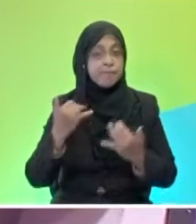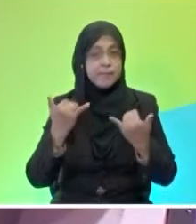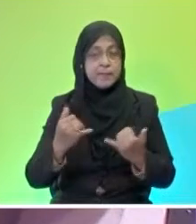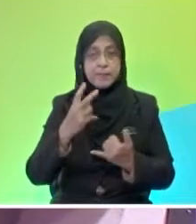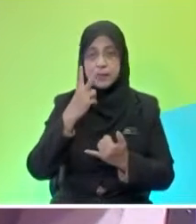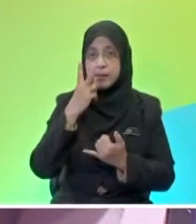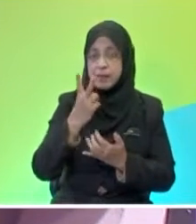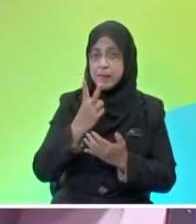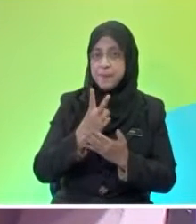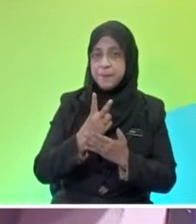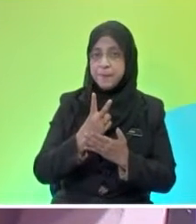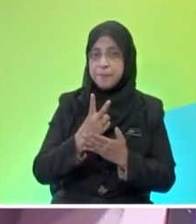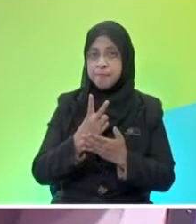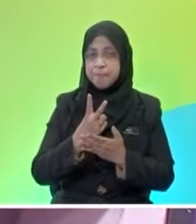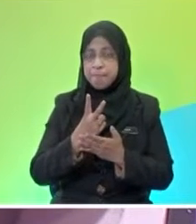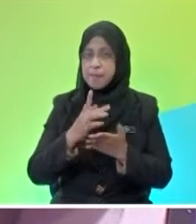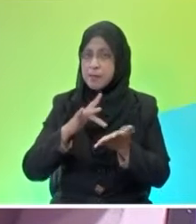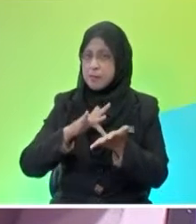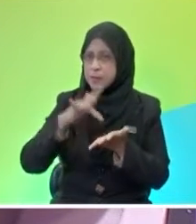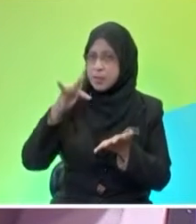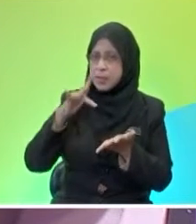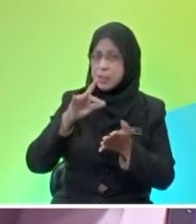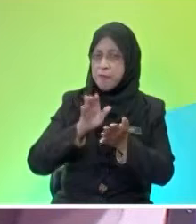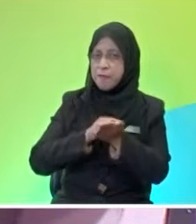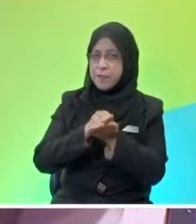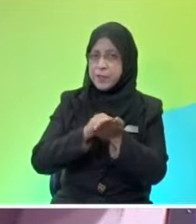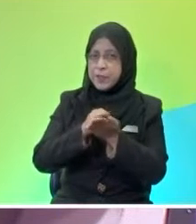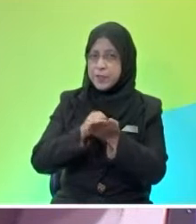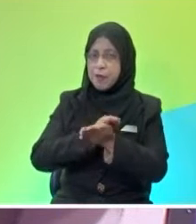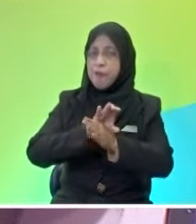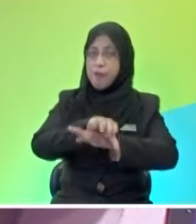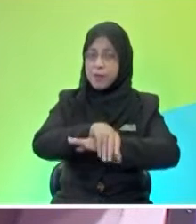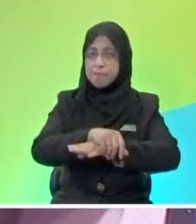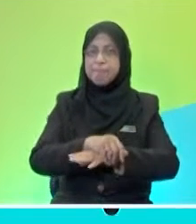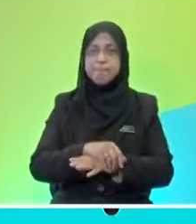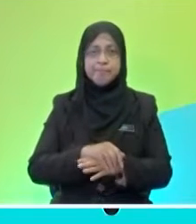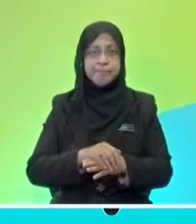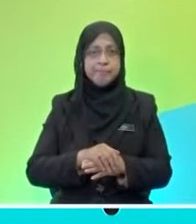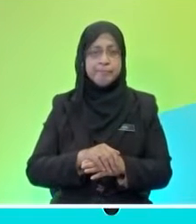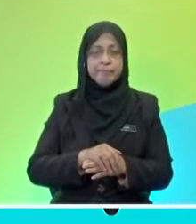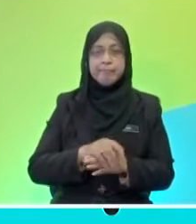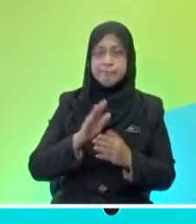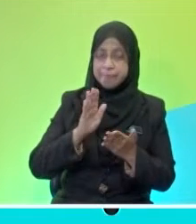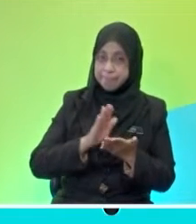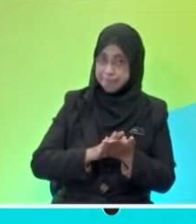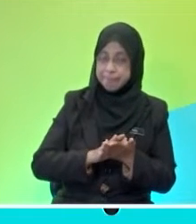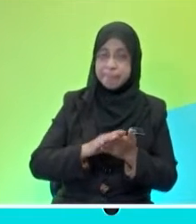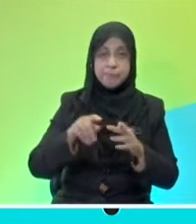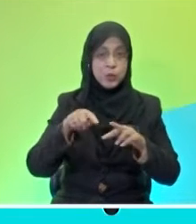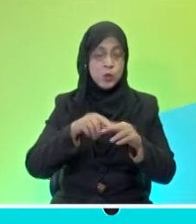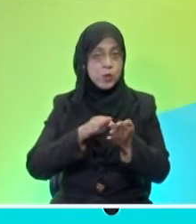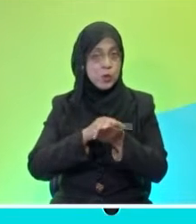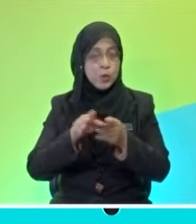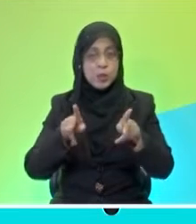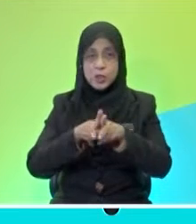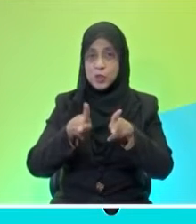let us look at the disadvantages of frictional force. So frictional force can wear out shoe soles. The worn out shoe